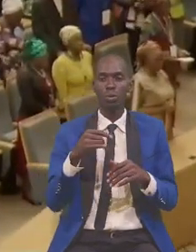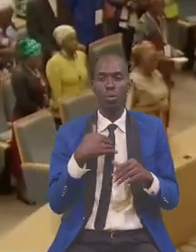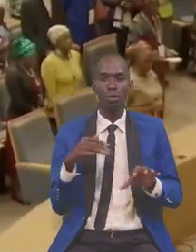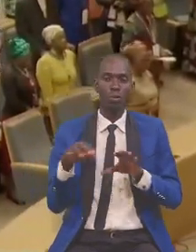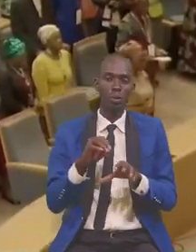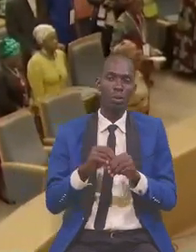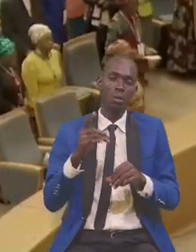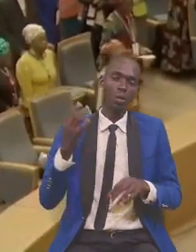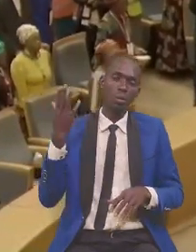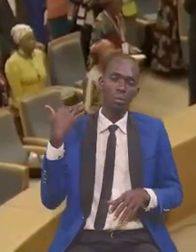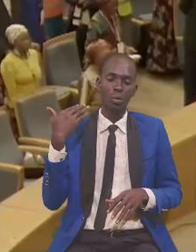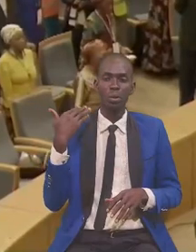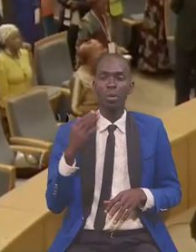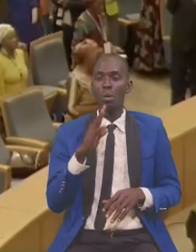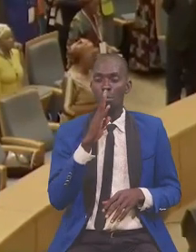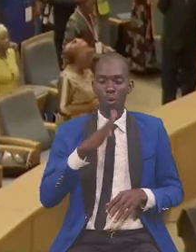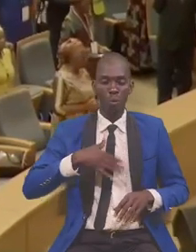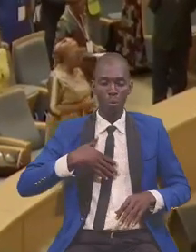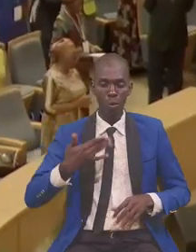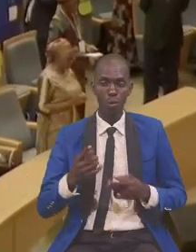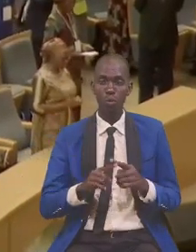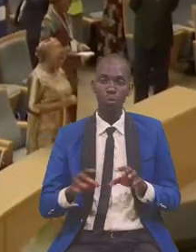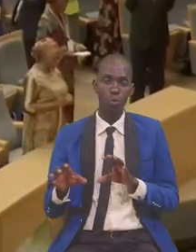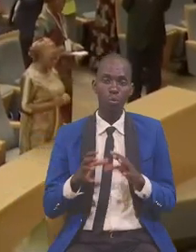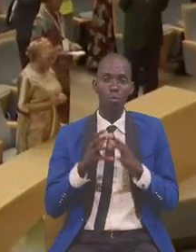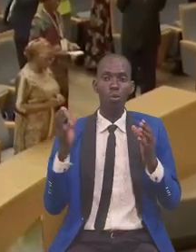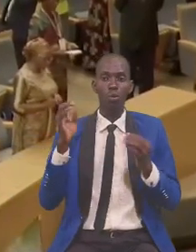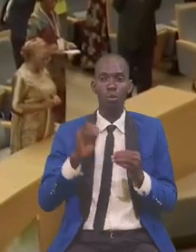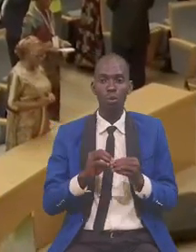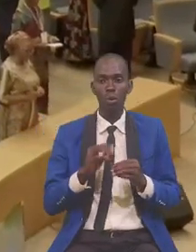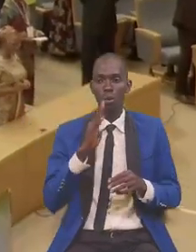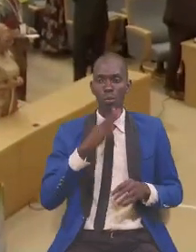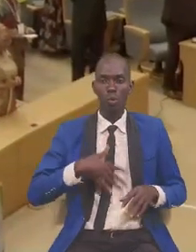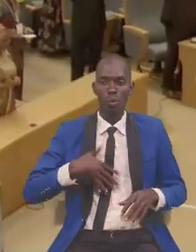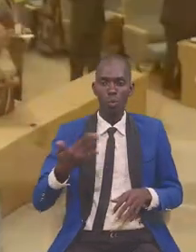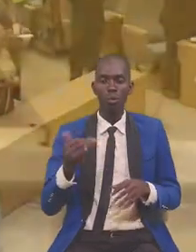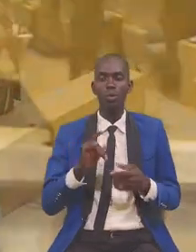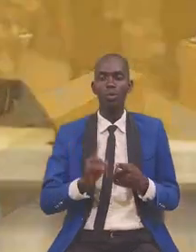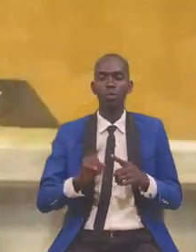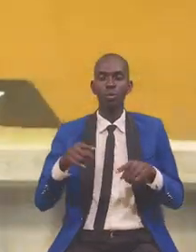past. Be willing to go higher